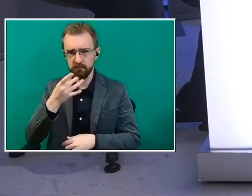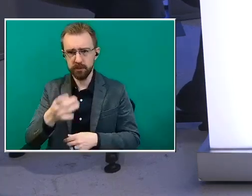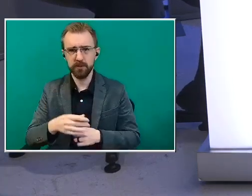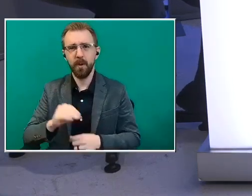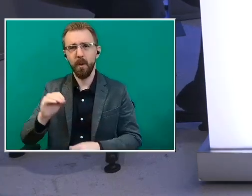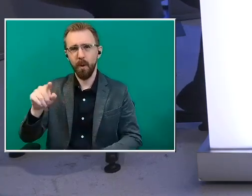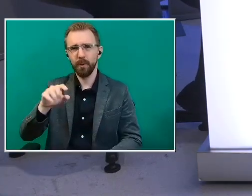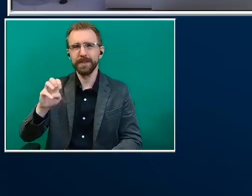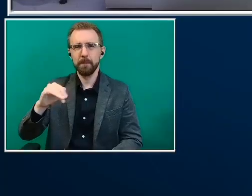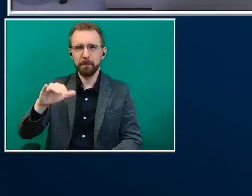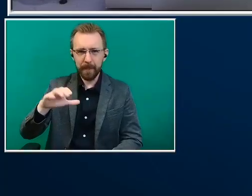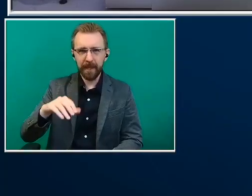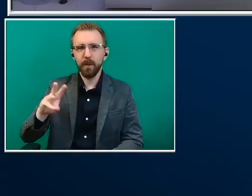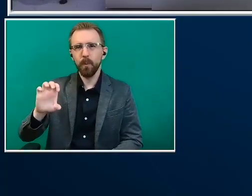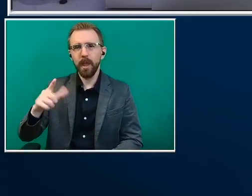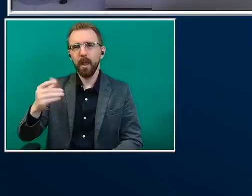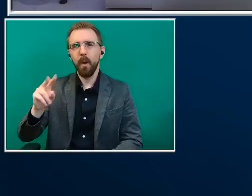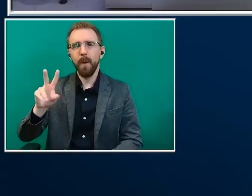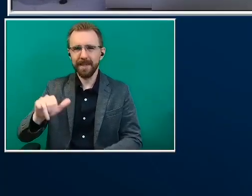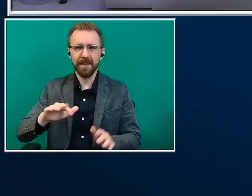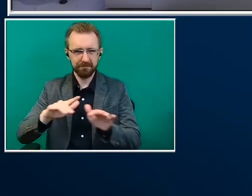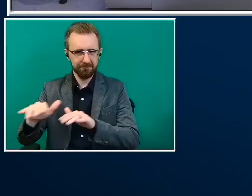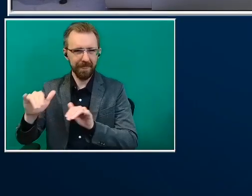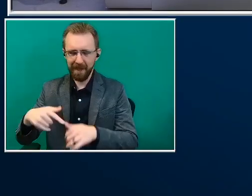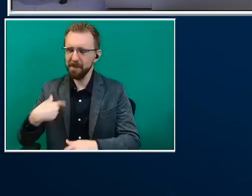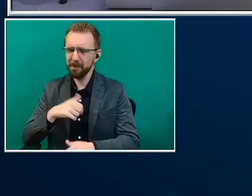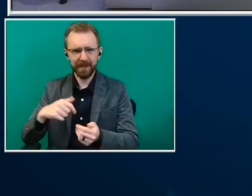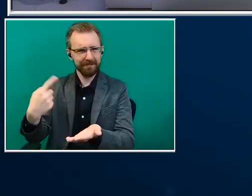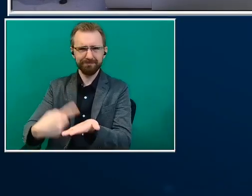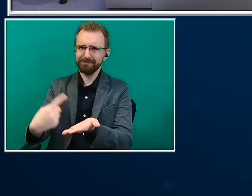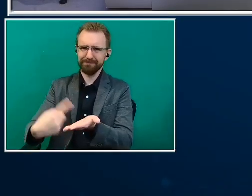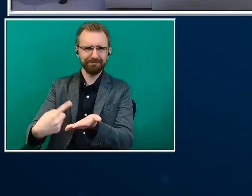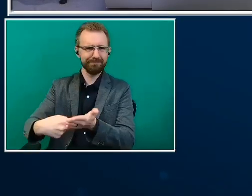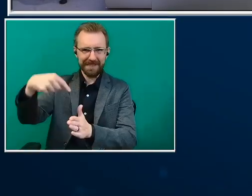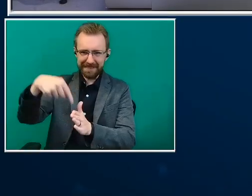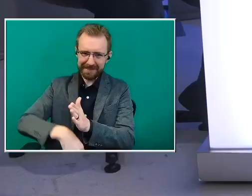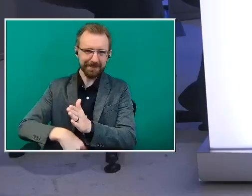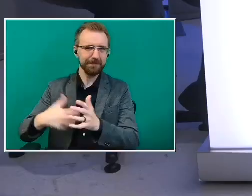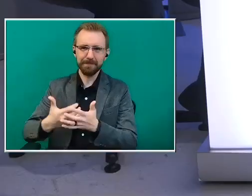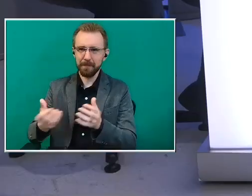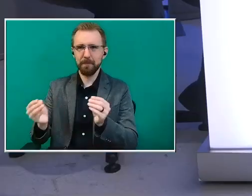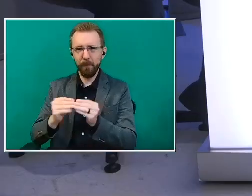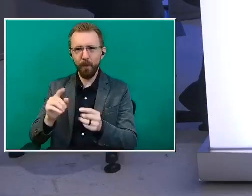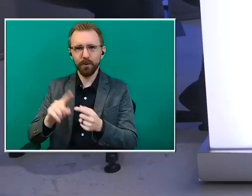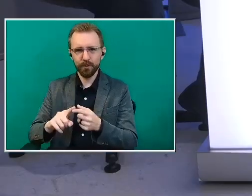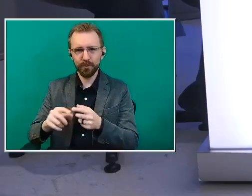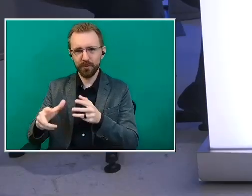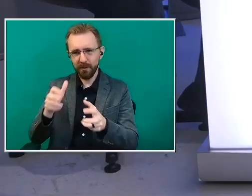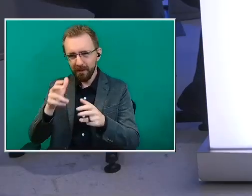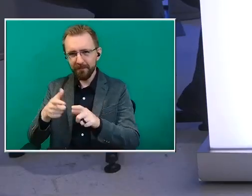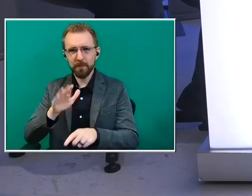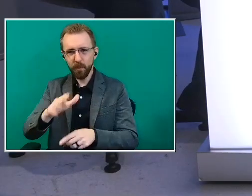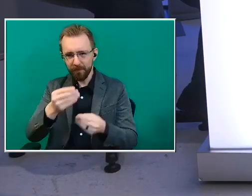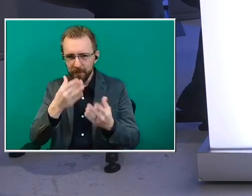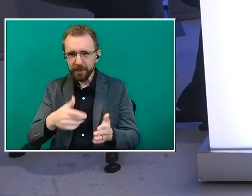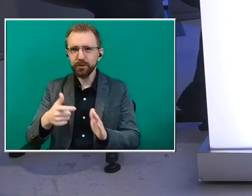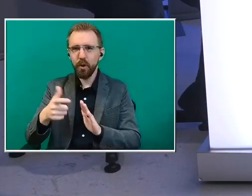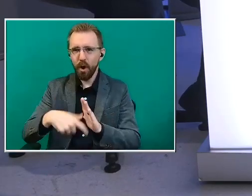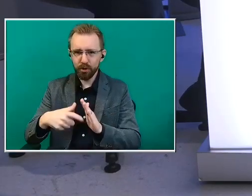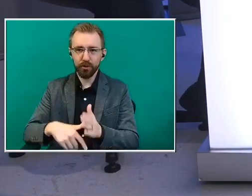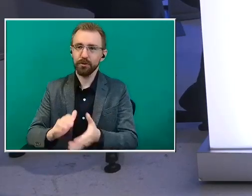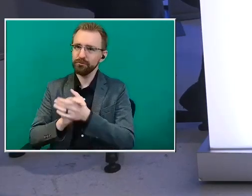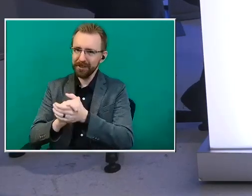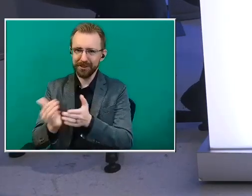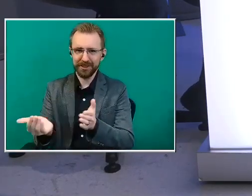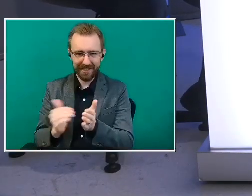things like that. Man, we could talk about this a lot more, and there's so much stuff to take from your information, from your article. Congratulations again, and from our